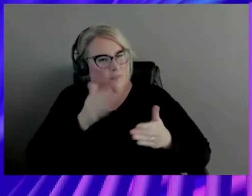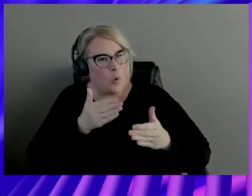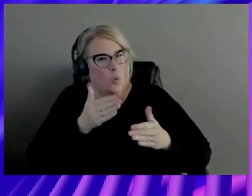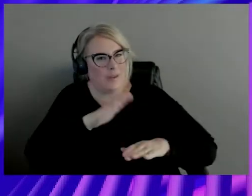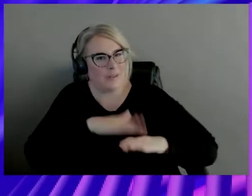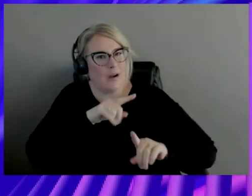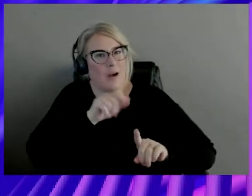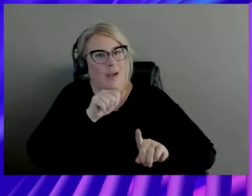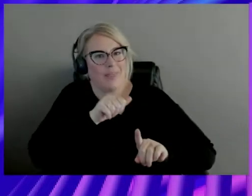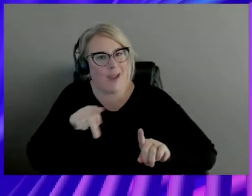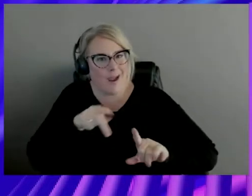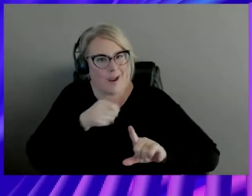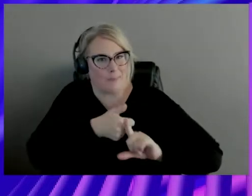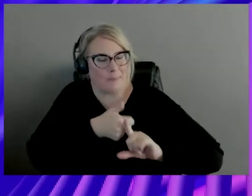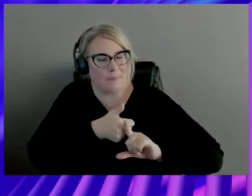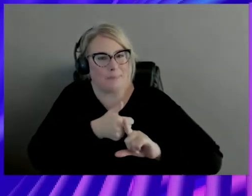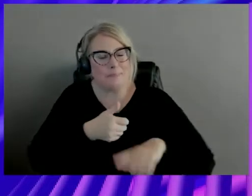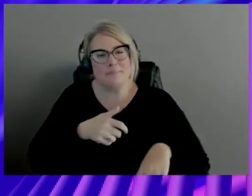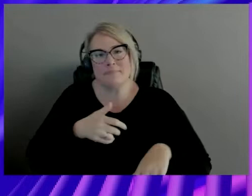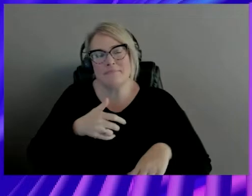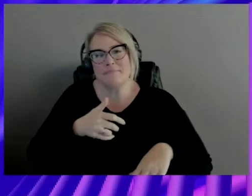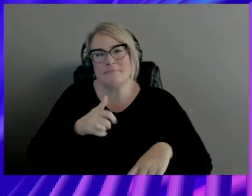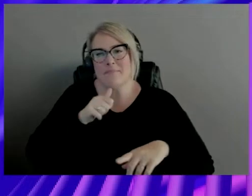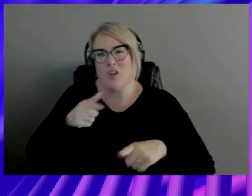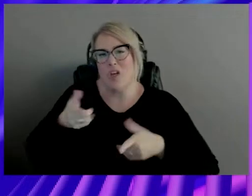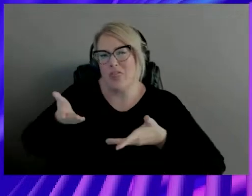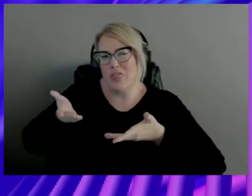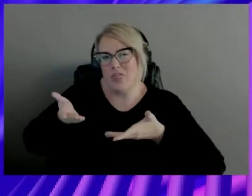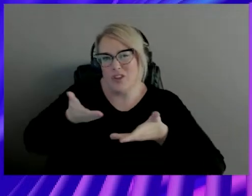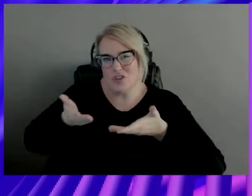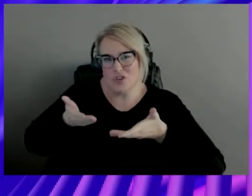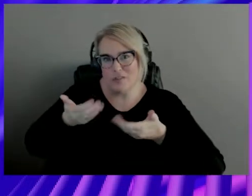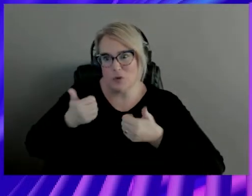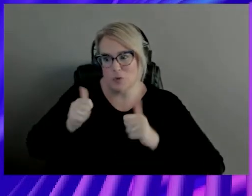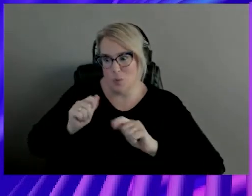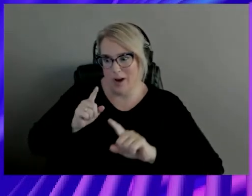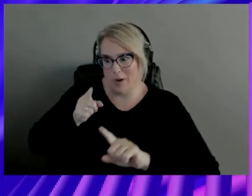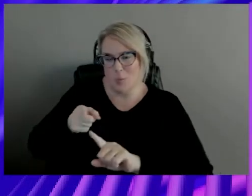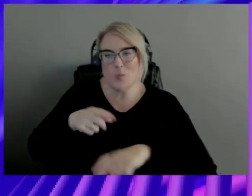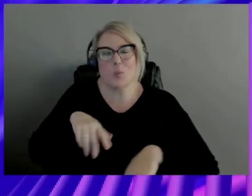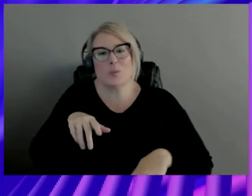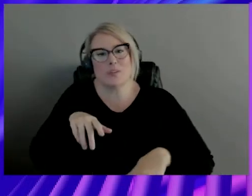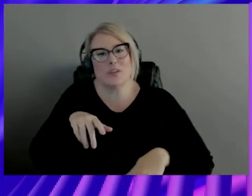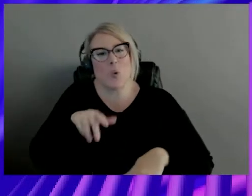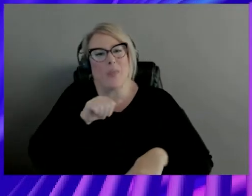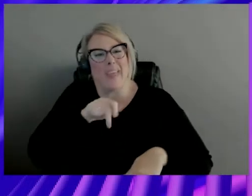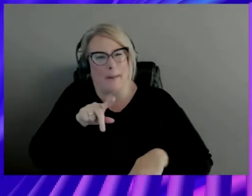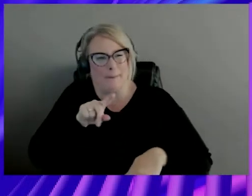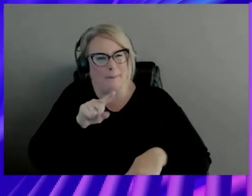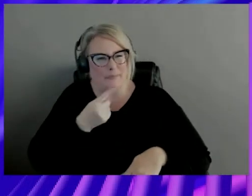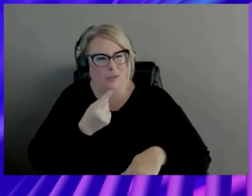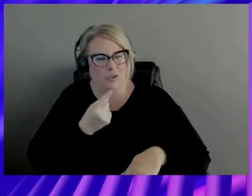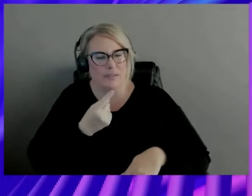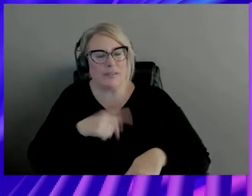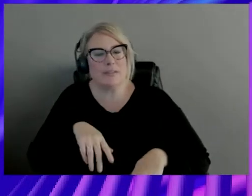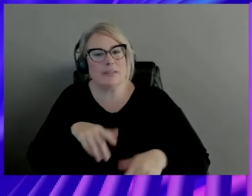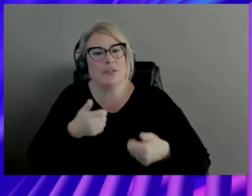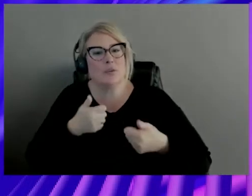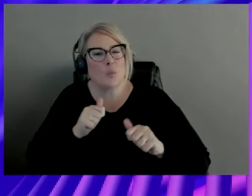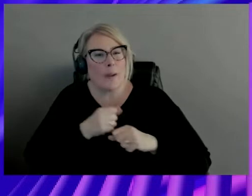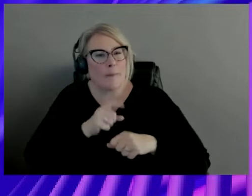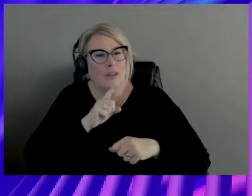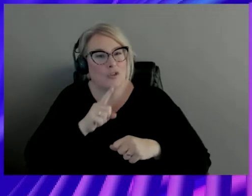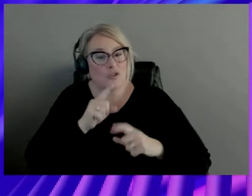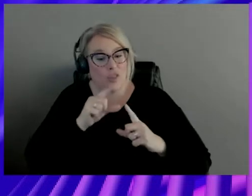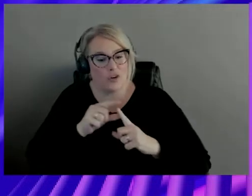application than the service than you're trying to go to. Like, put the application first, and try to make sure the terminology is